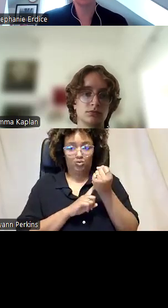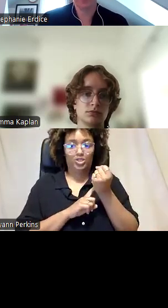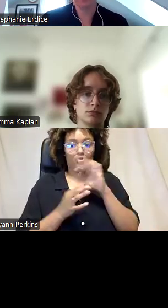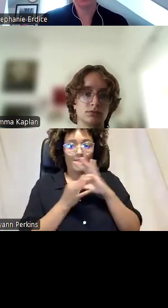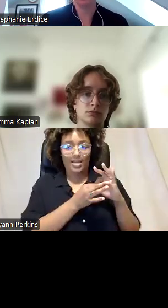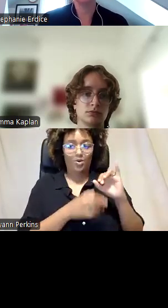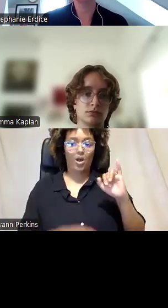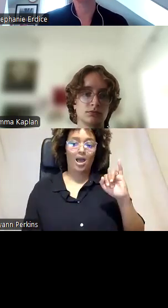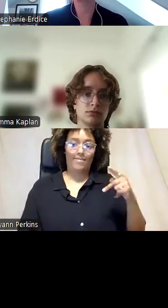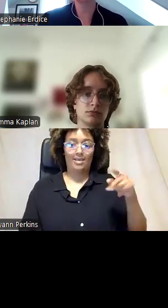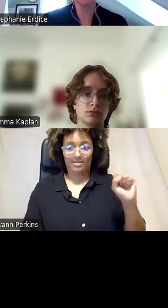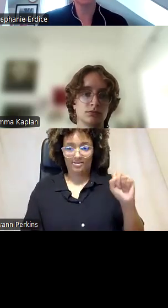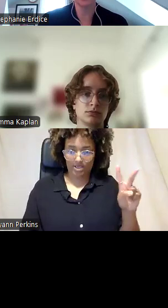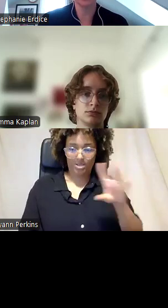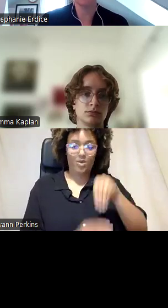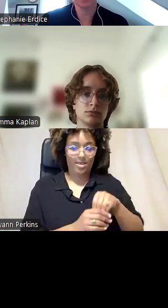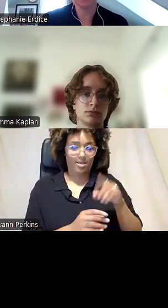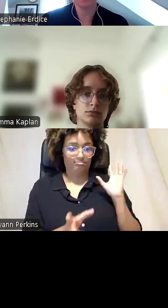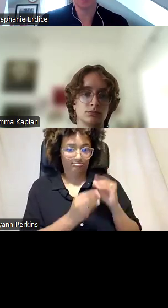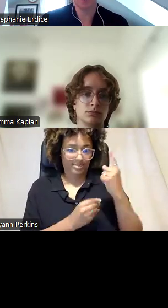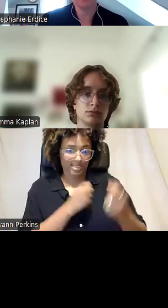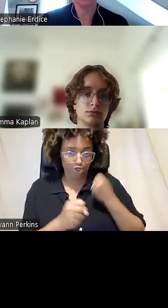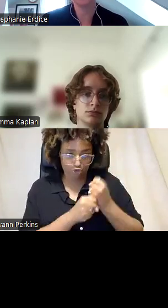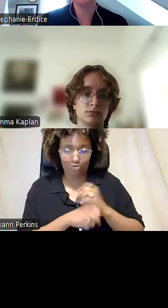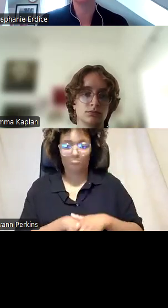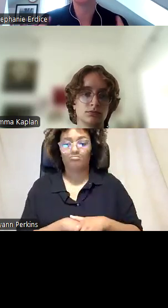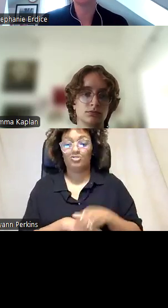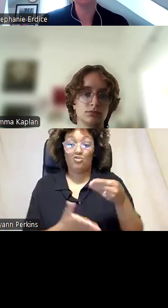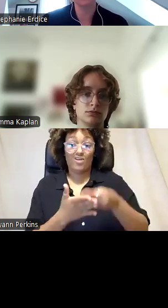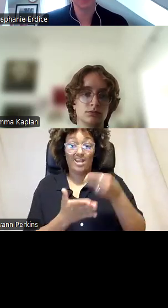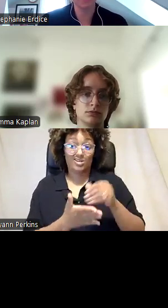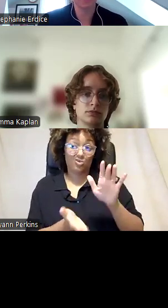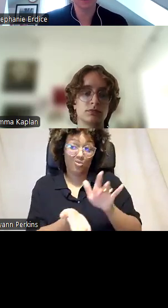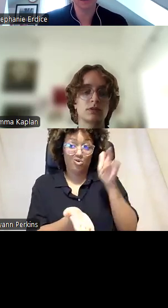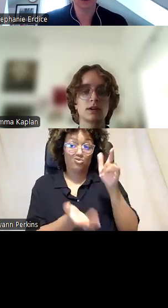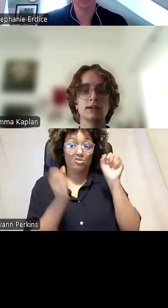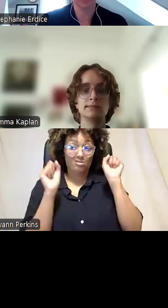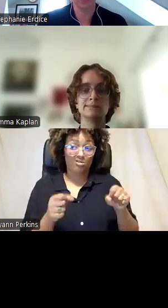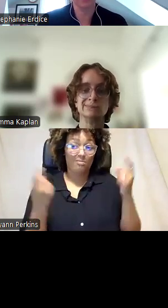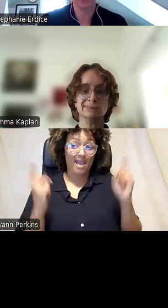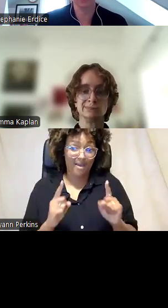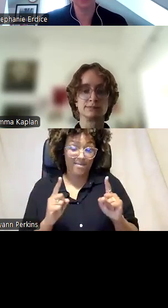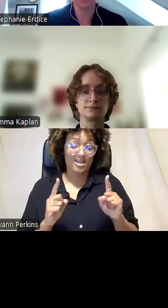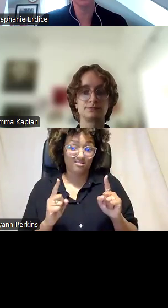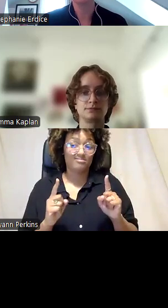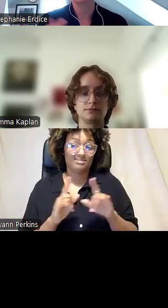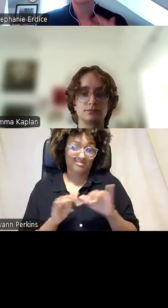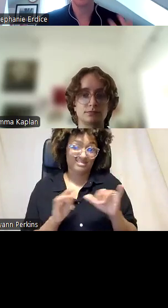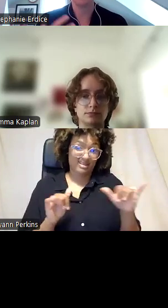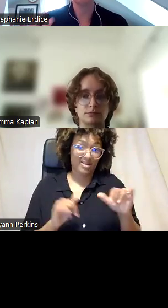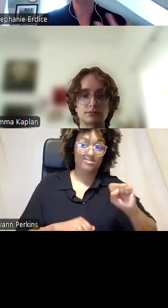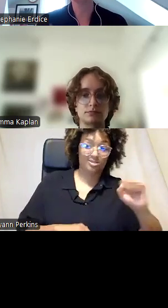huge overlap here. So the financial abuse they may be experiencing alongside the sexual assault and sexual